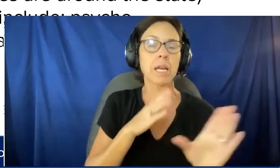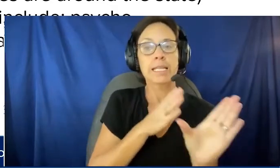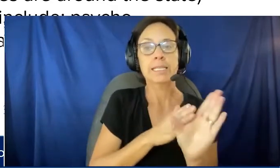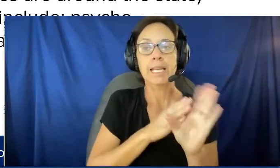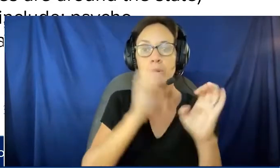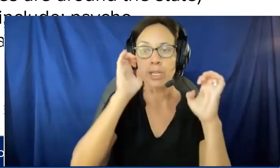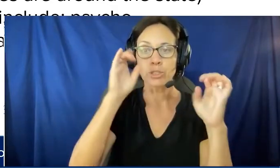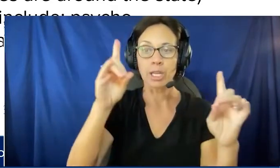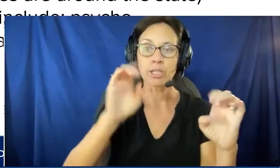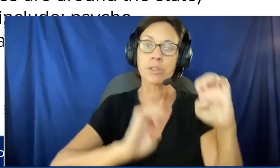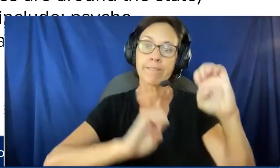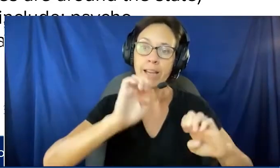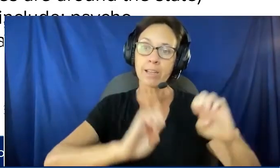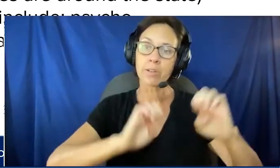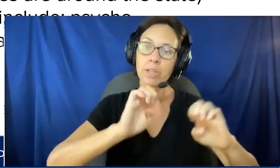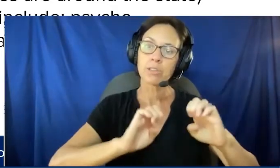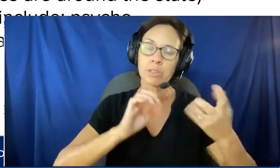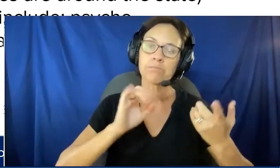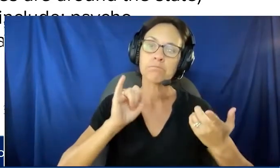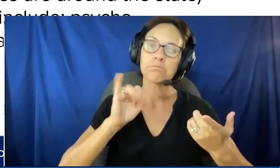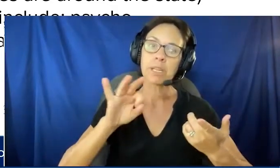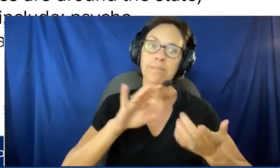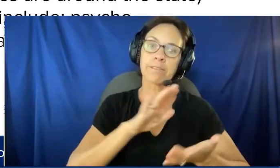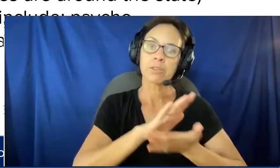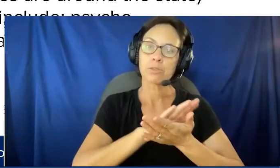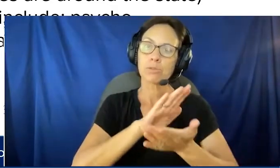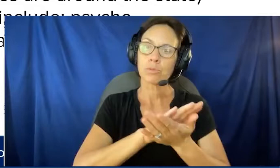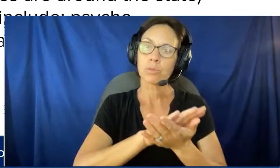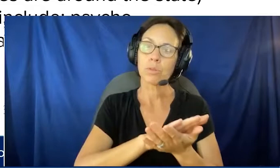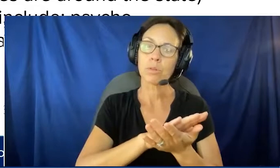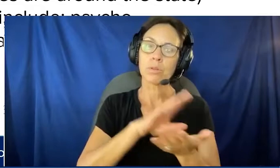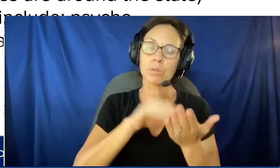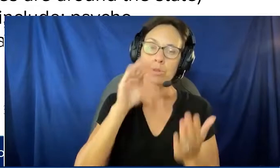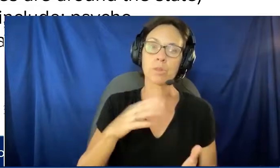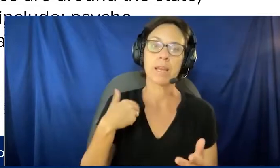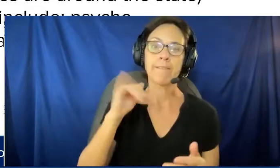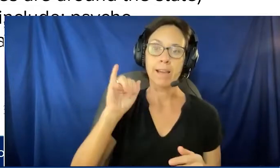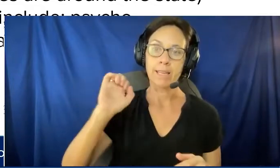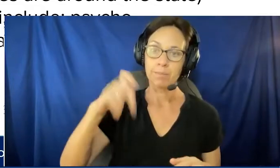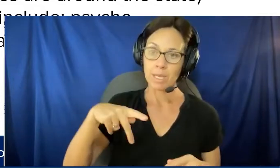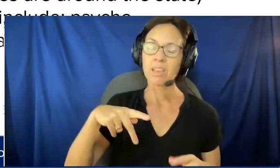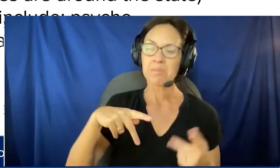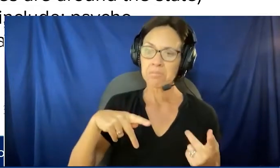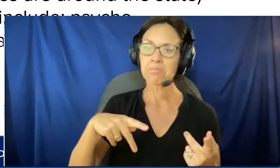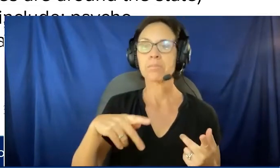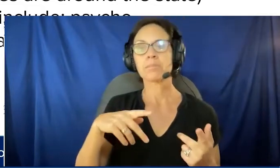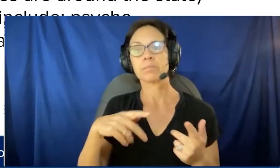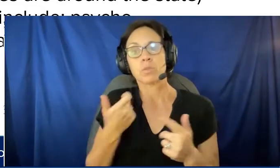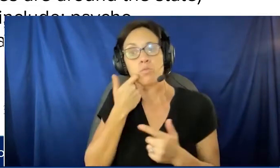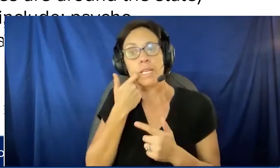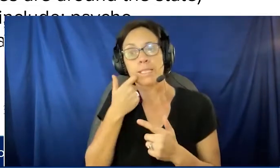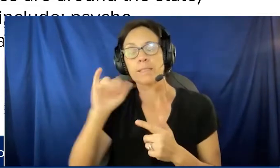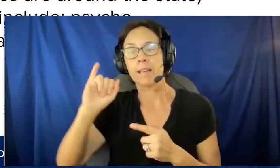psychoeducational evaluation in the case of a school student with an IEP, the latest IEP for